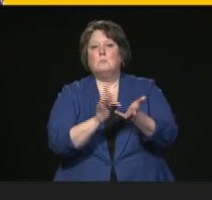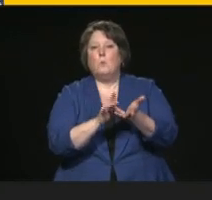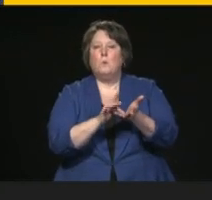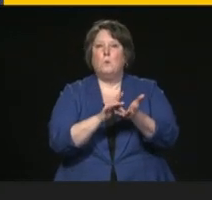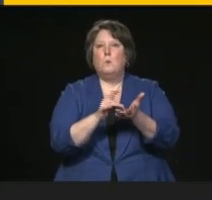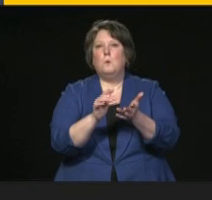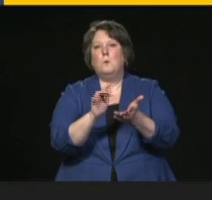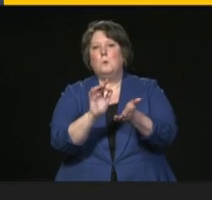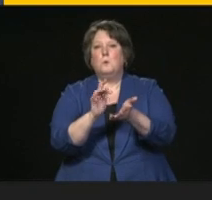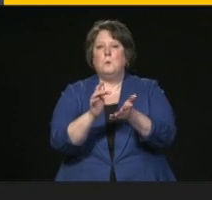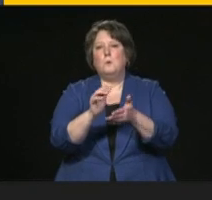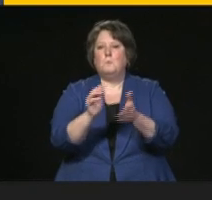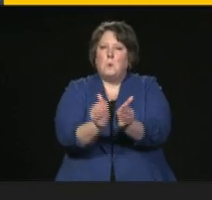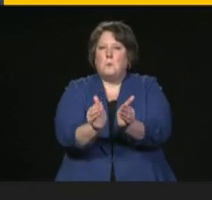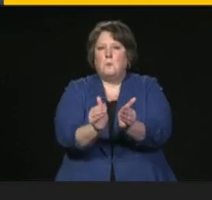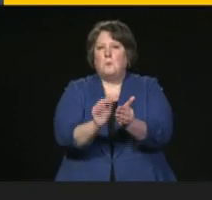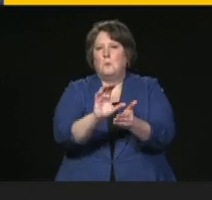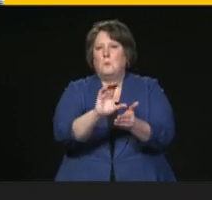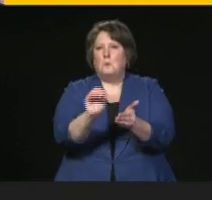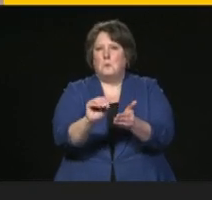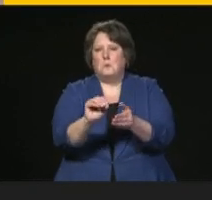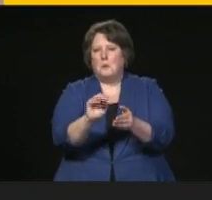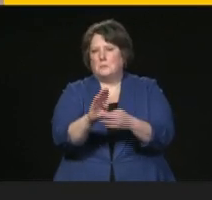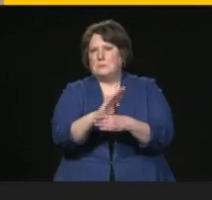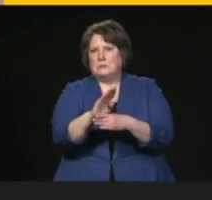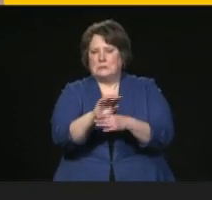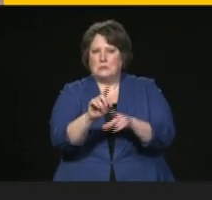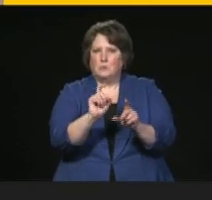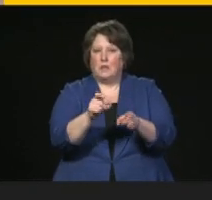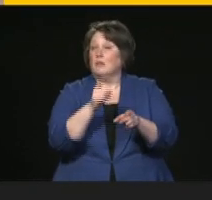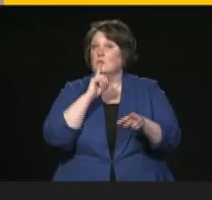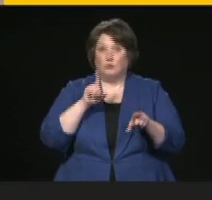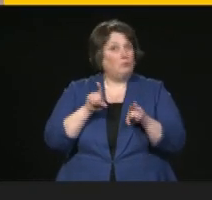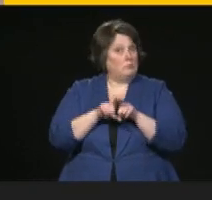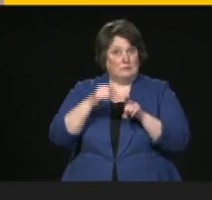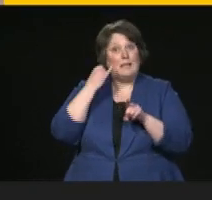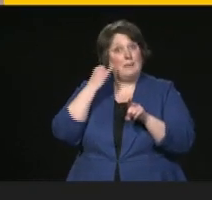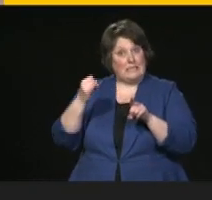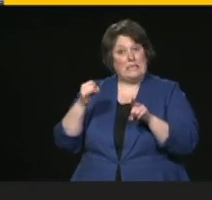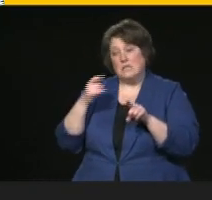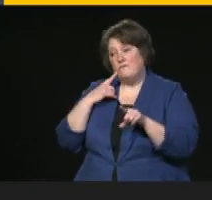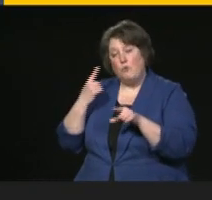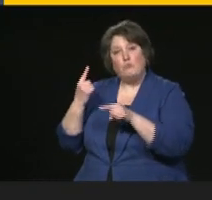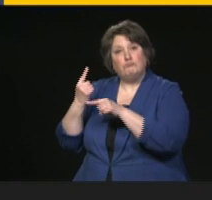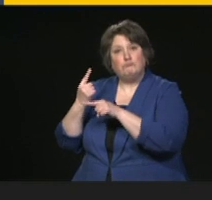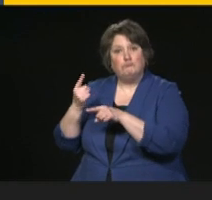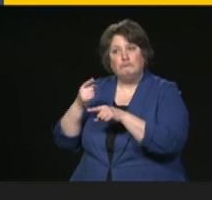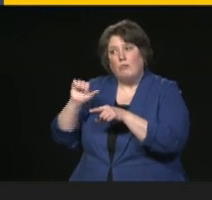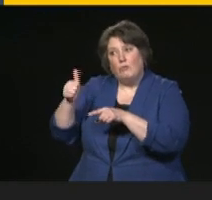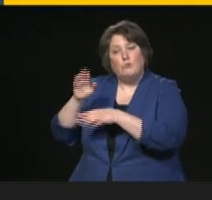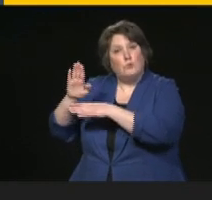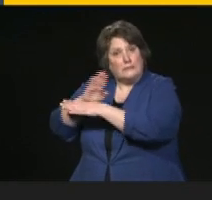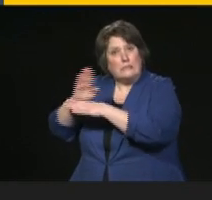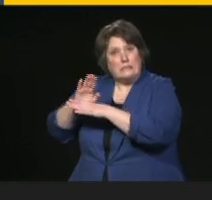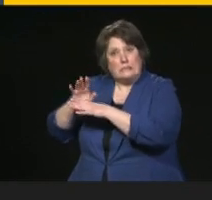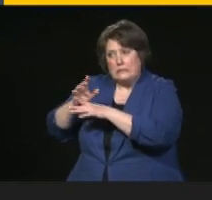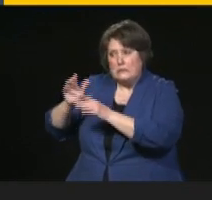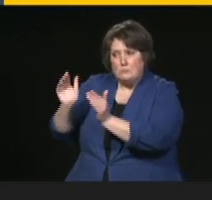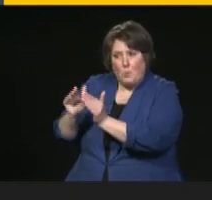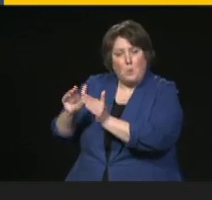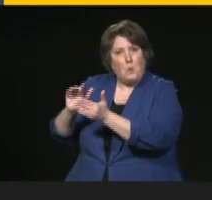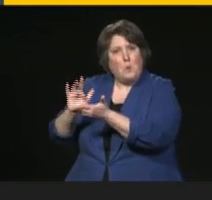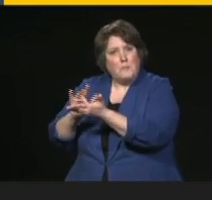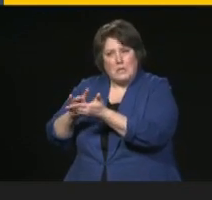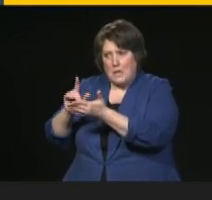way we see how we're going to deal with the small and medium-sized business sector, as we talked about today. We need to help people to have credit to get